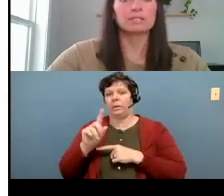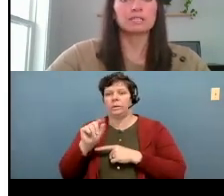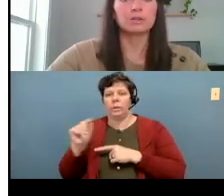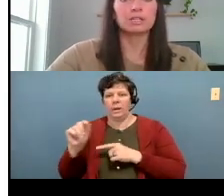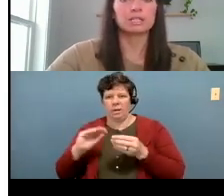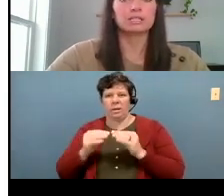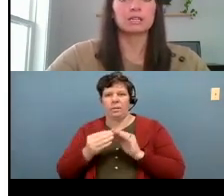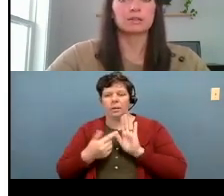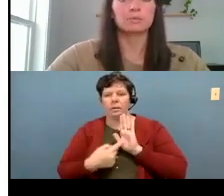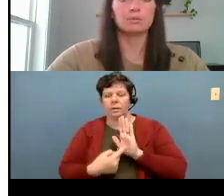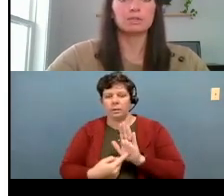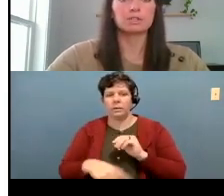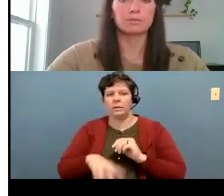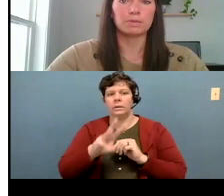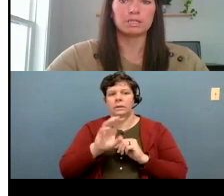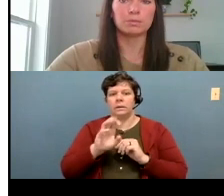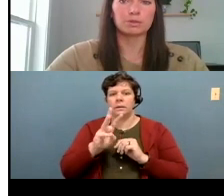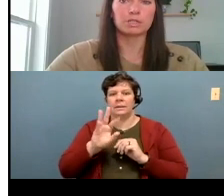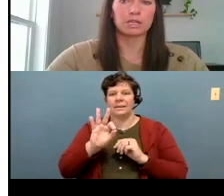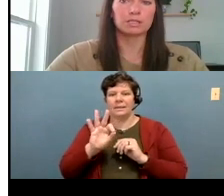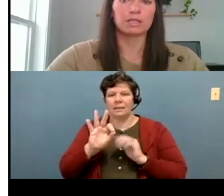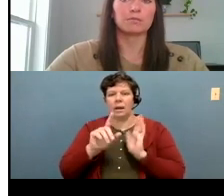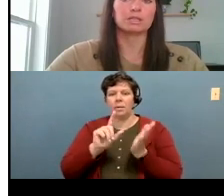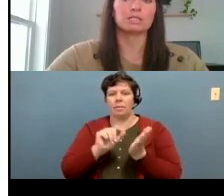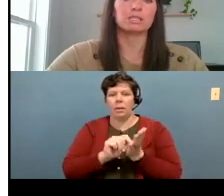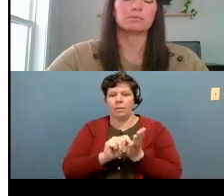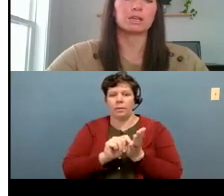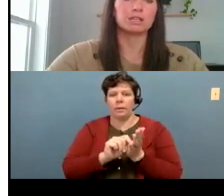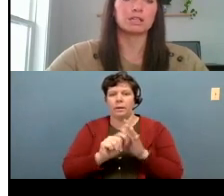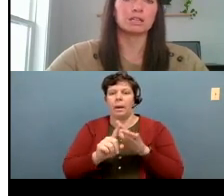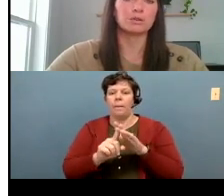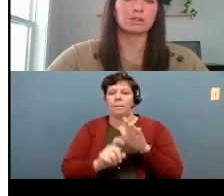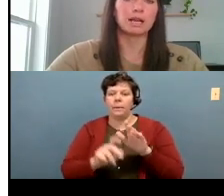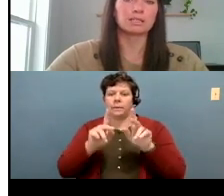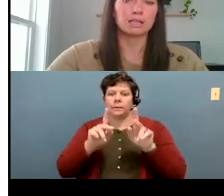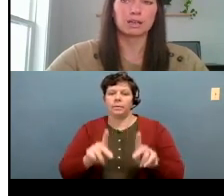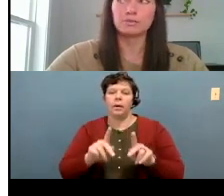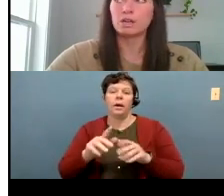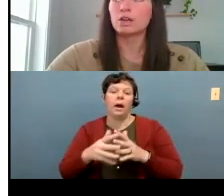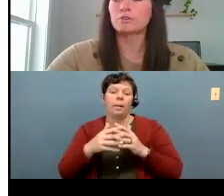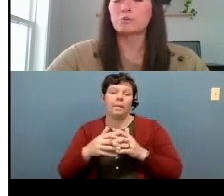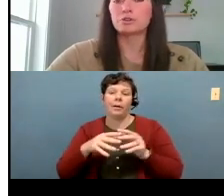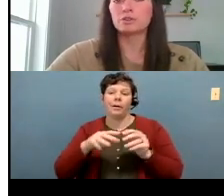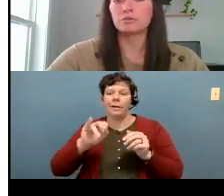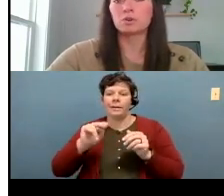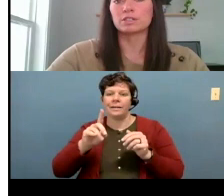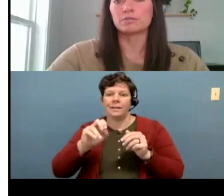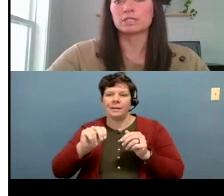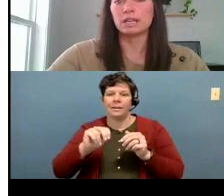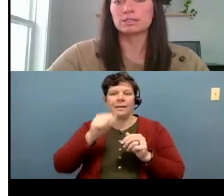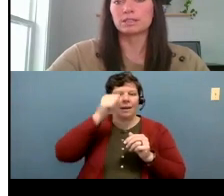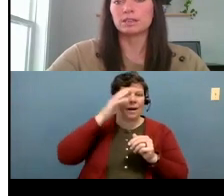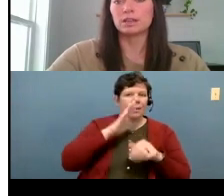have 669 published missing person cases that have been listed as American Indian or Alaska Native from 34